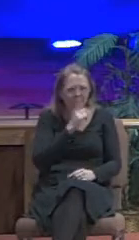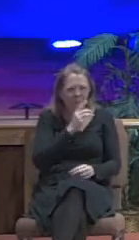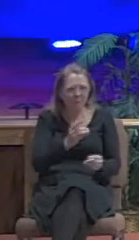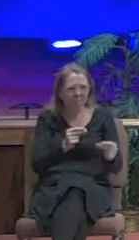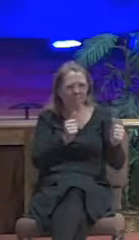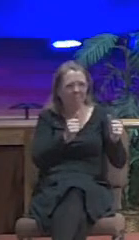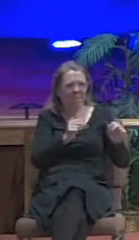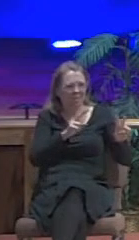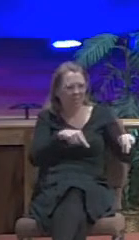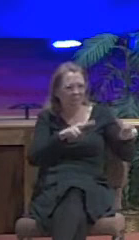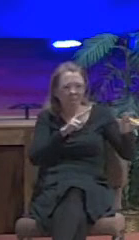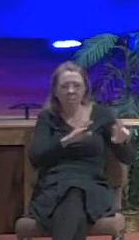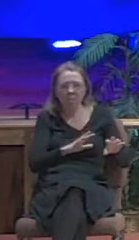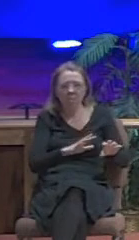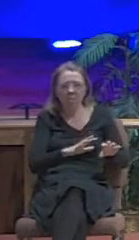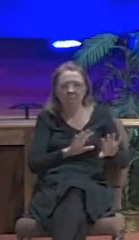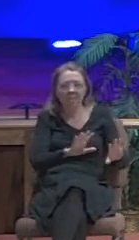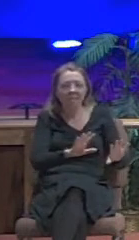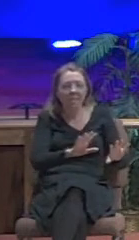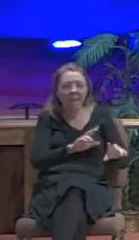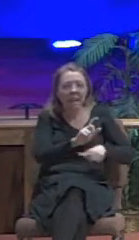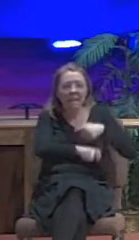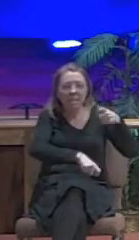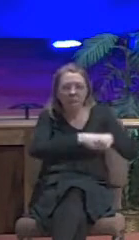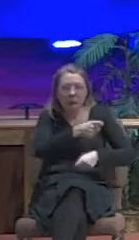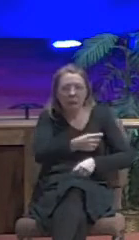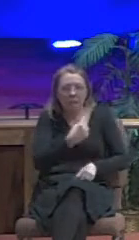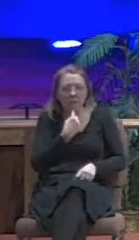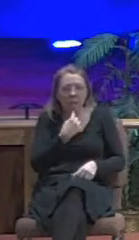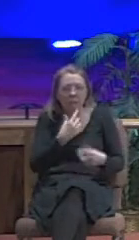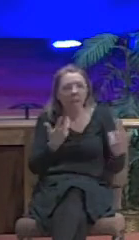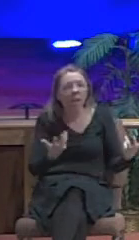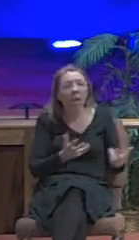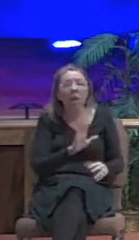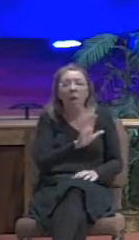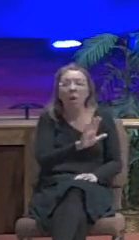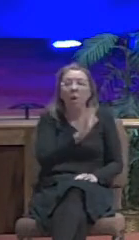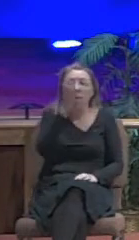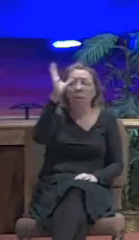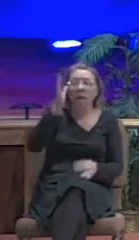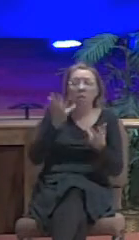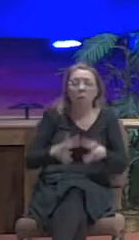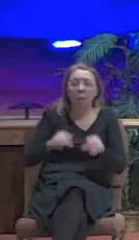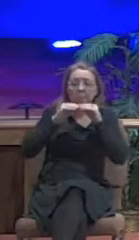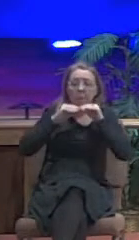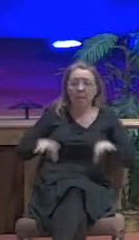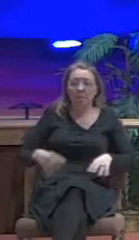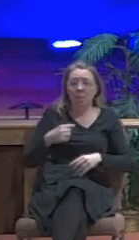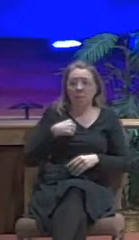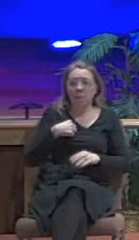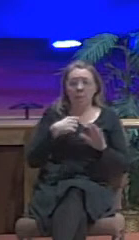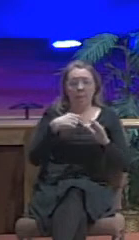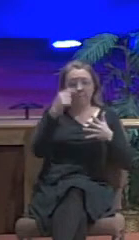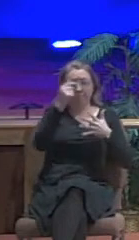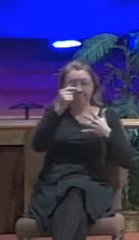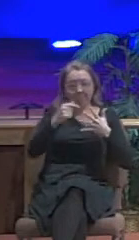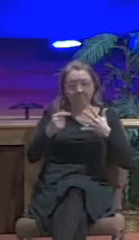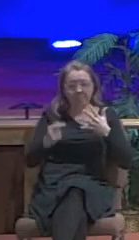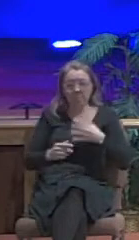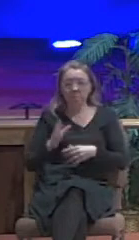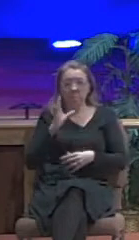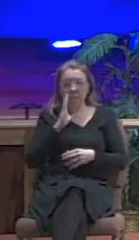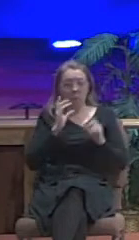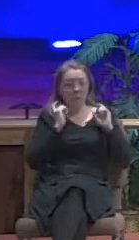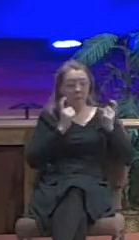instead of reaching out in compassion to say, God's blessed me with this, so I'm in turn going to give it to someone who's in